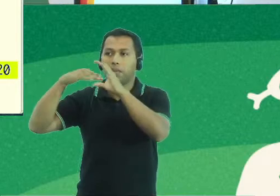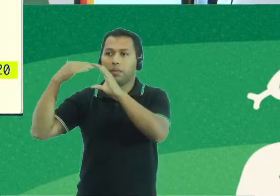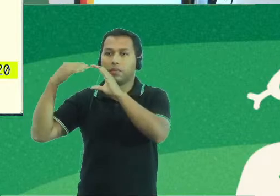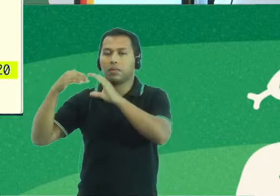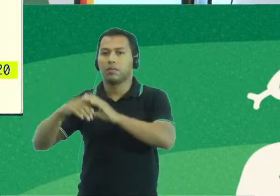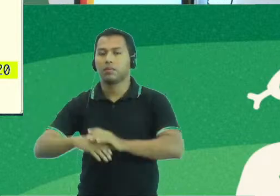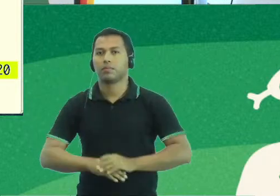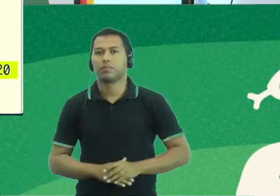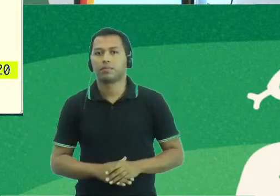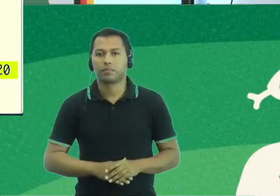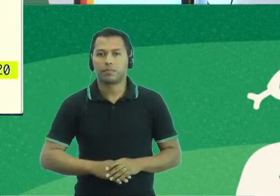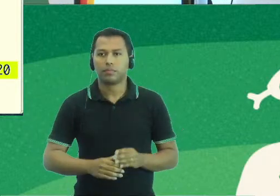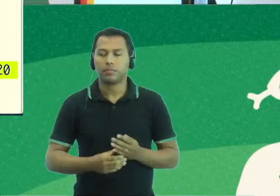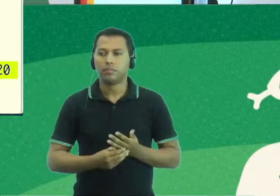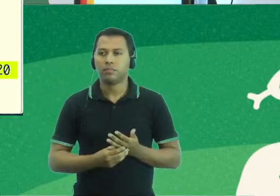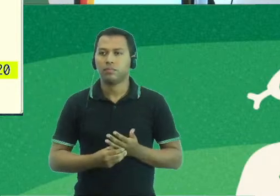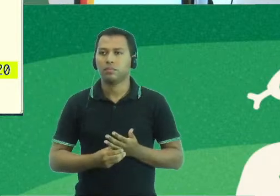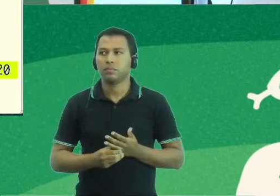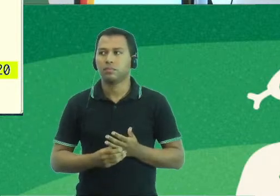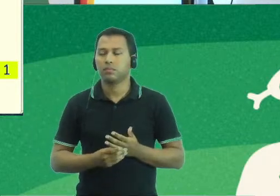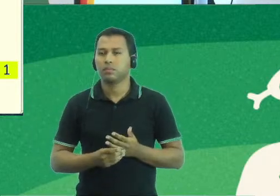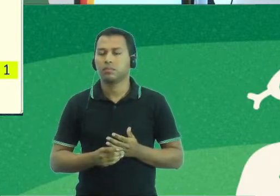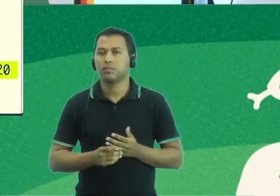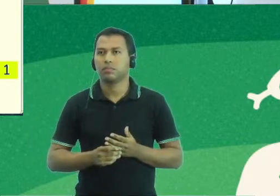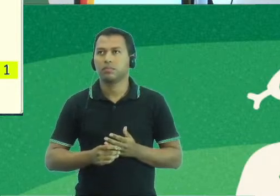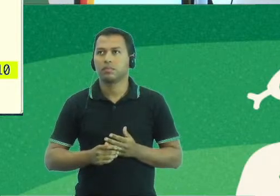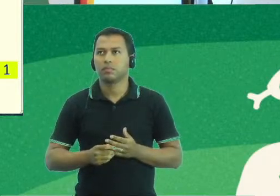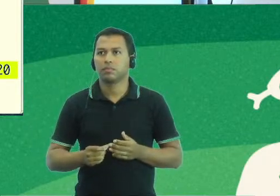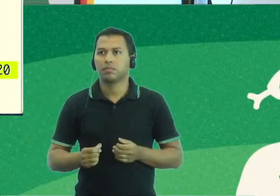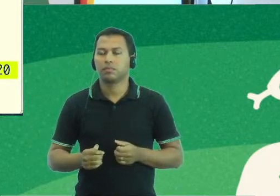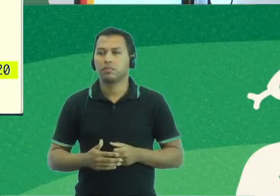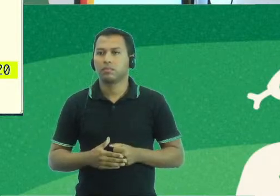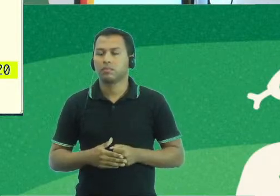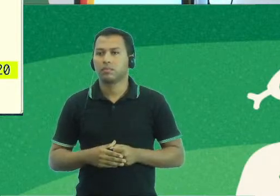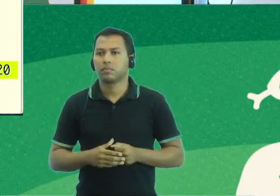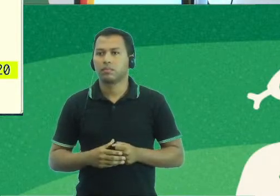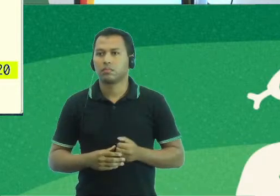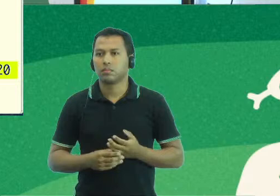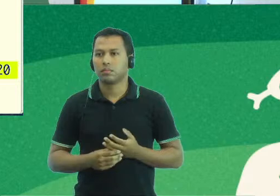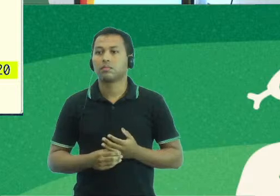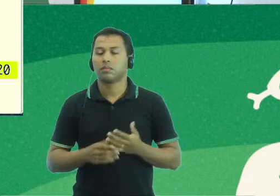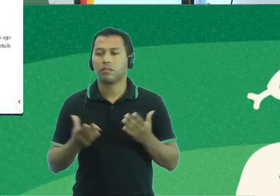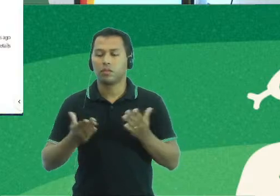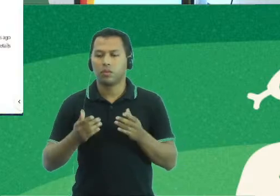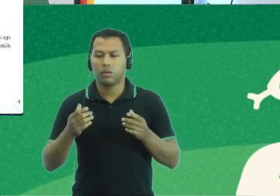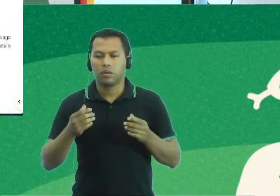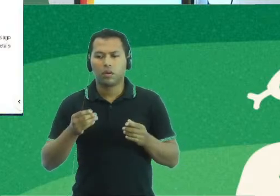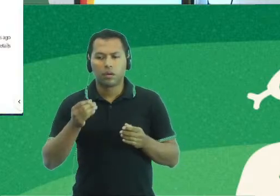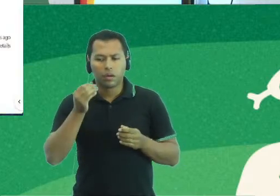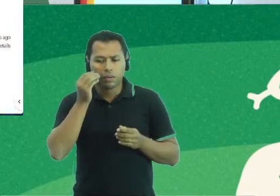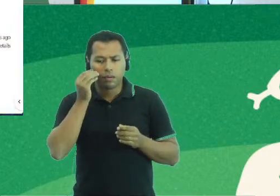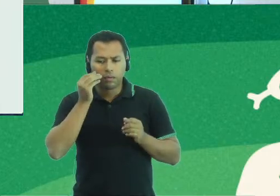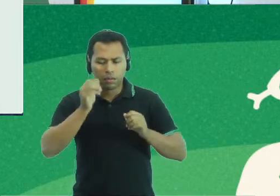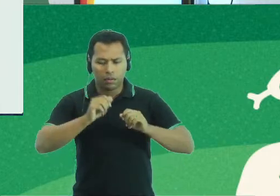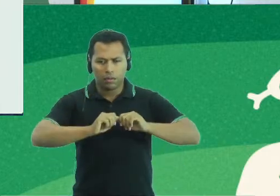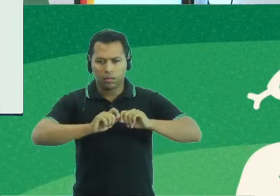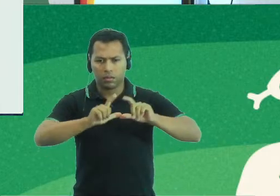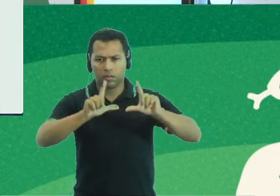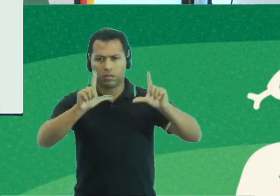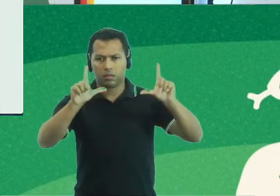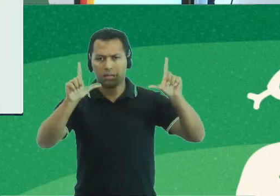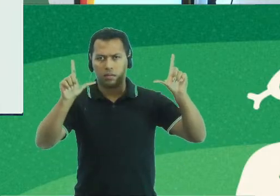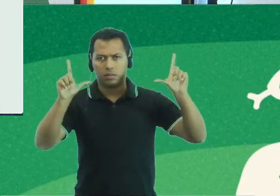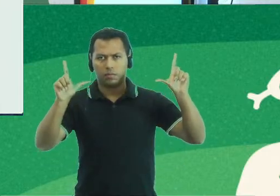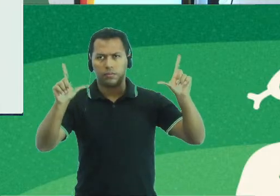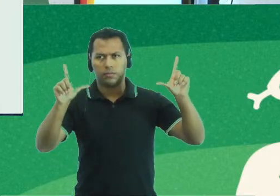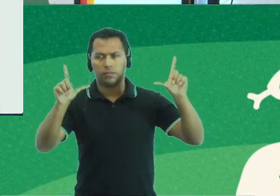app and I'm gonna open up I'm just gonna add the Redis queue stuff. So here, Redis queue